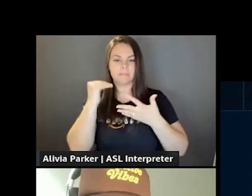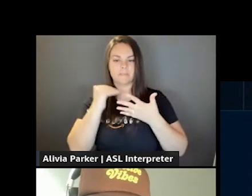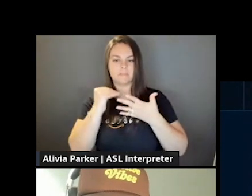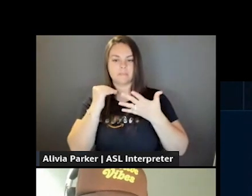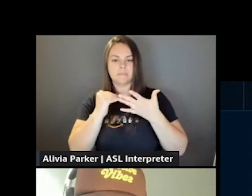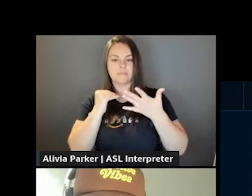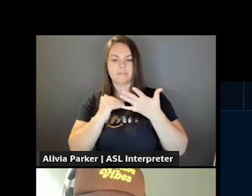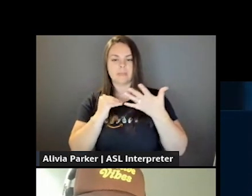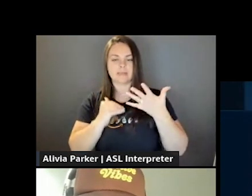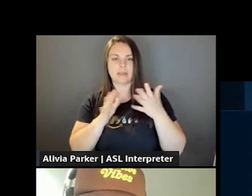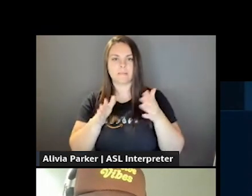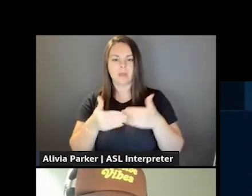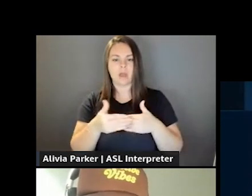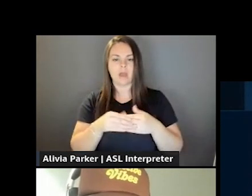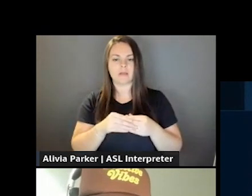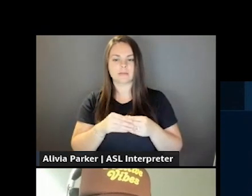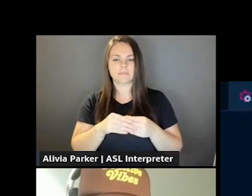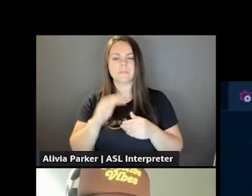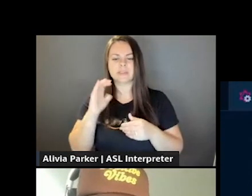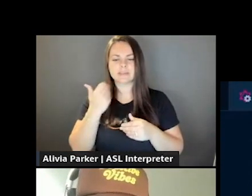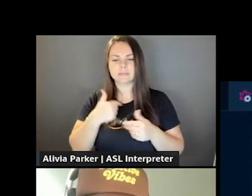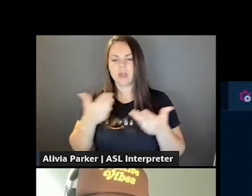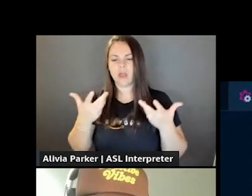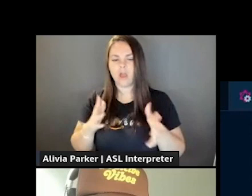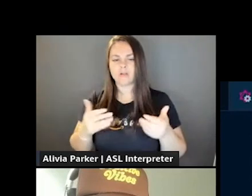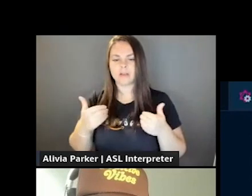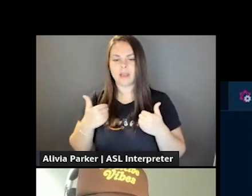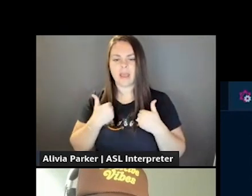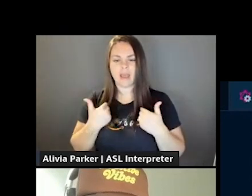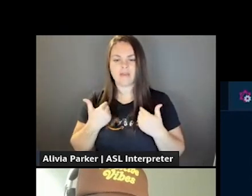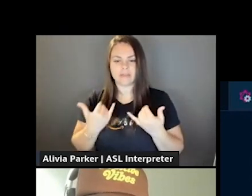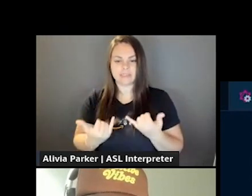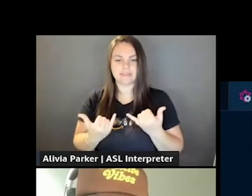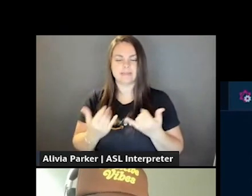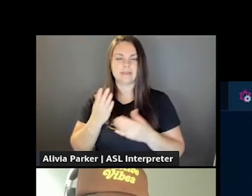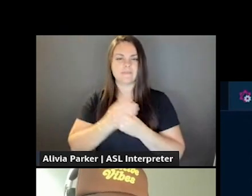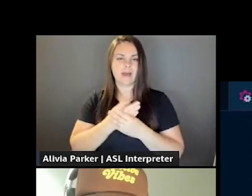inside of our application. It looks like I have an existing file here. I'm just going to get rid of that real quick.